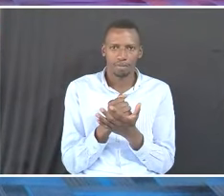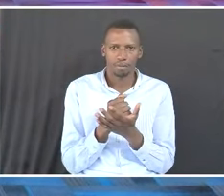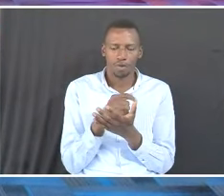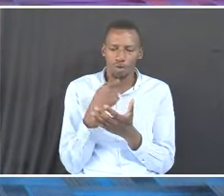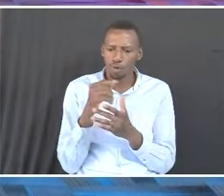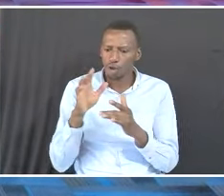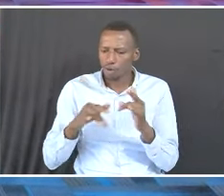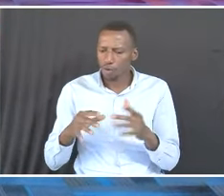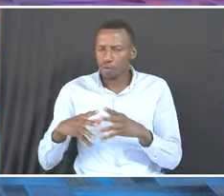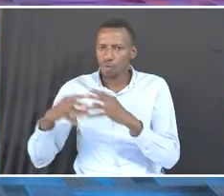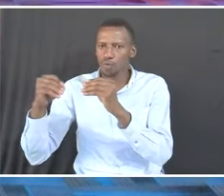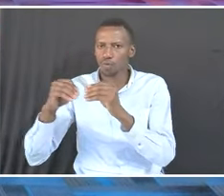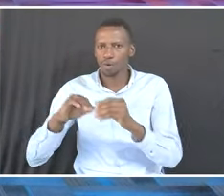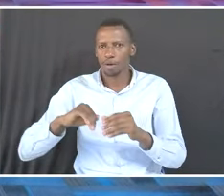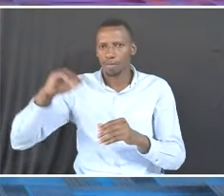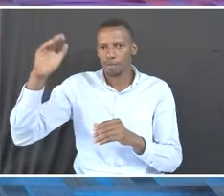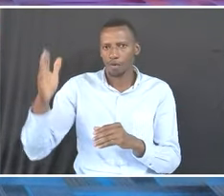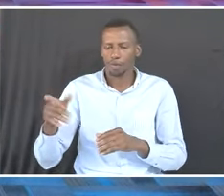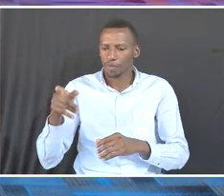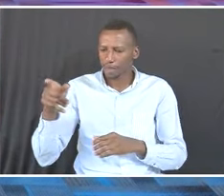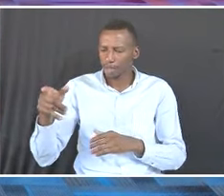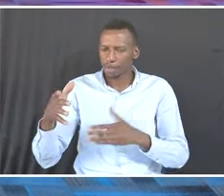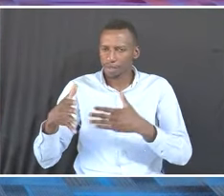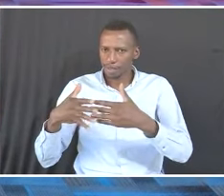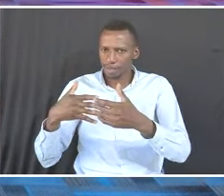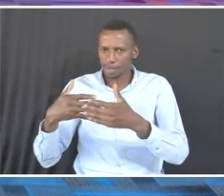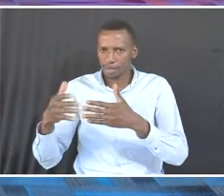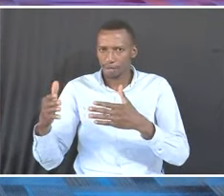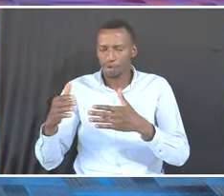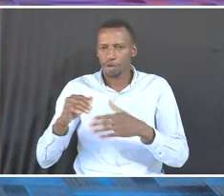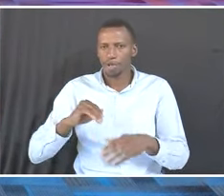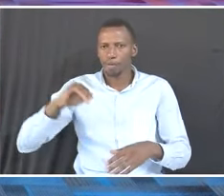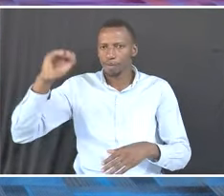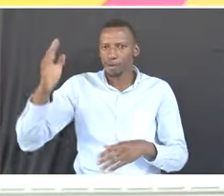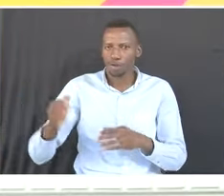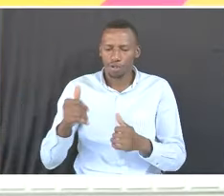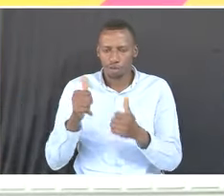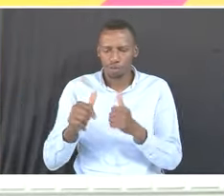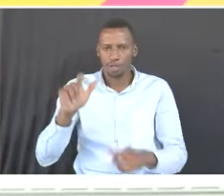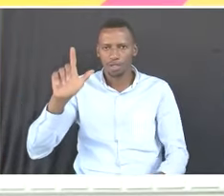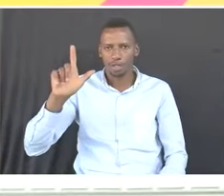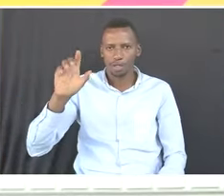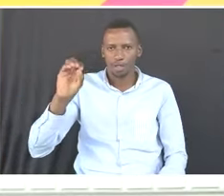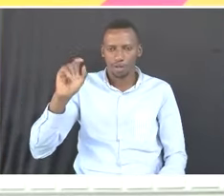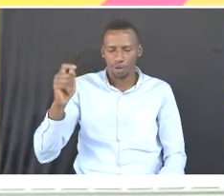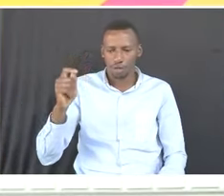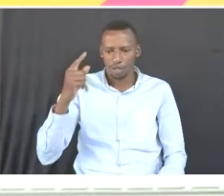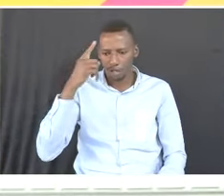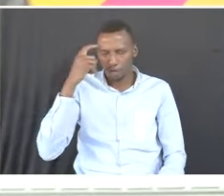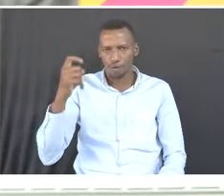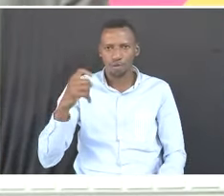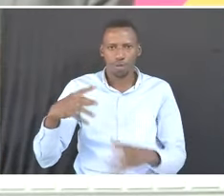mountain? This is a symbolic mountain Lot refused to run to. In Genesis chapter 19, verse